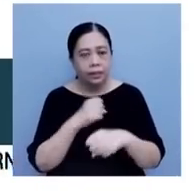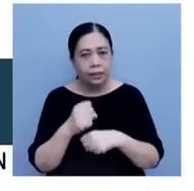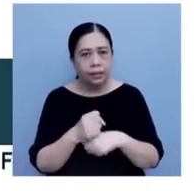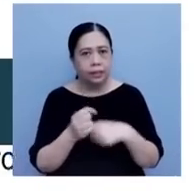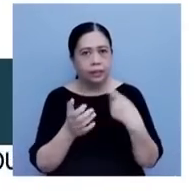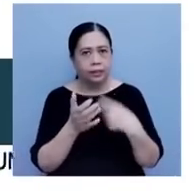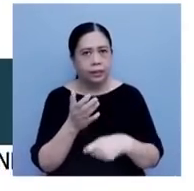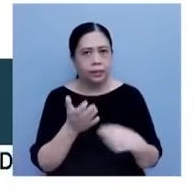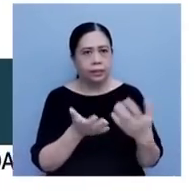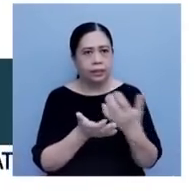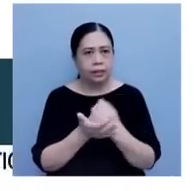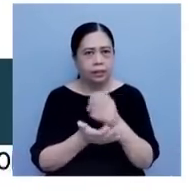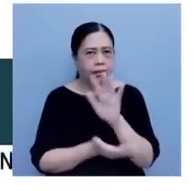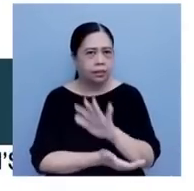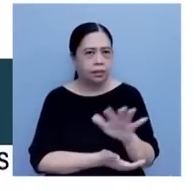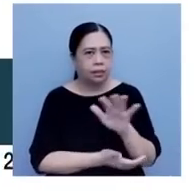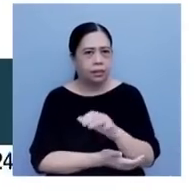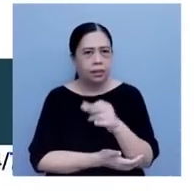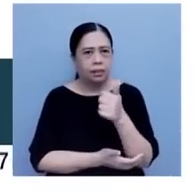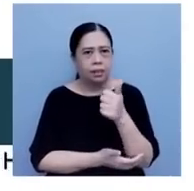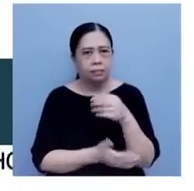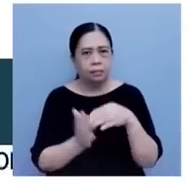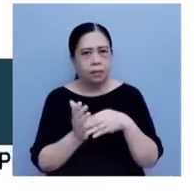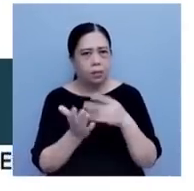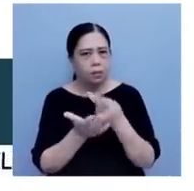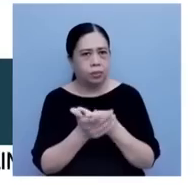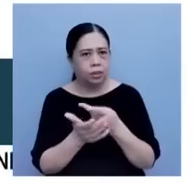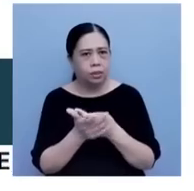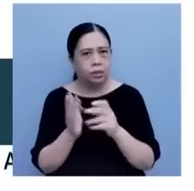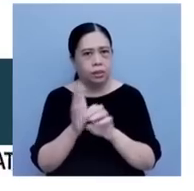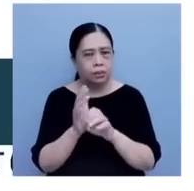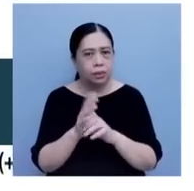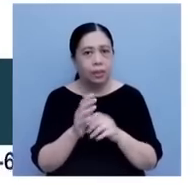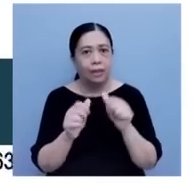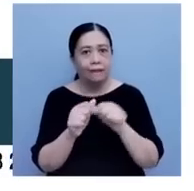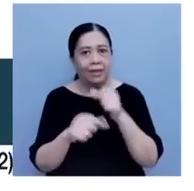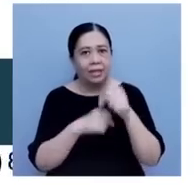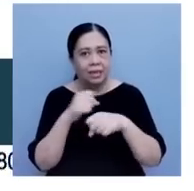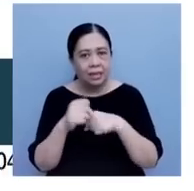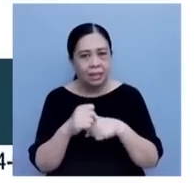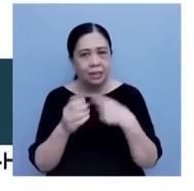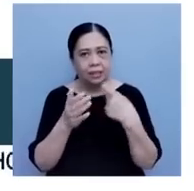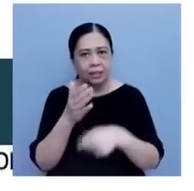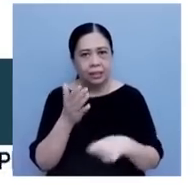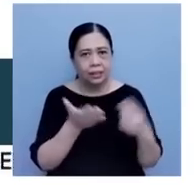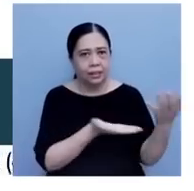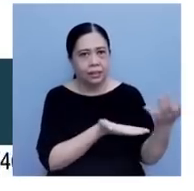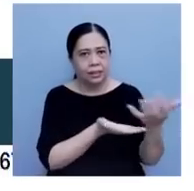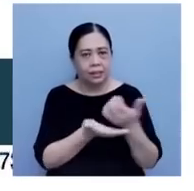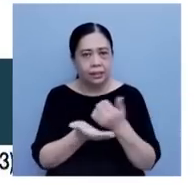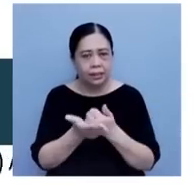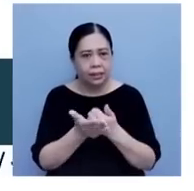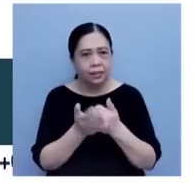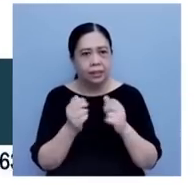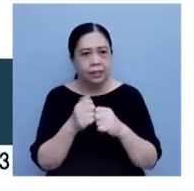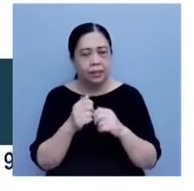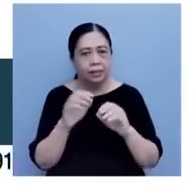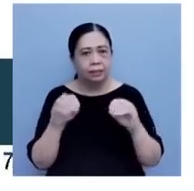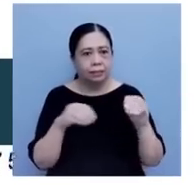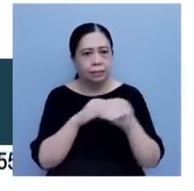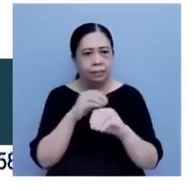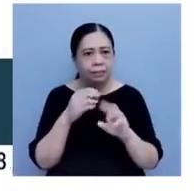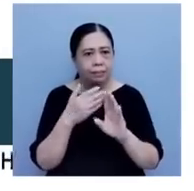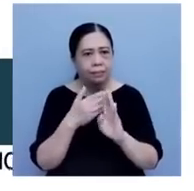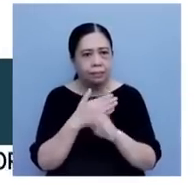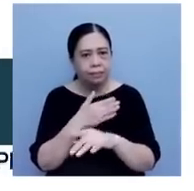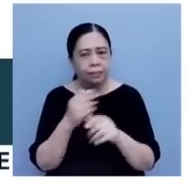revenue targets would be something like 10 billion pesos, because every year, tariff revenues are returned to farmers in the form